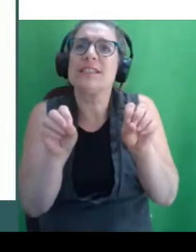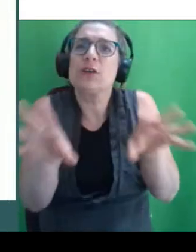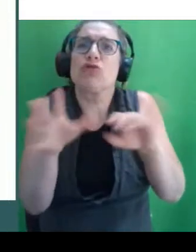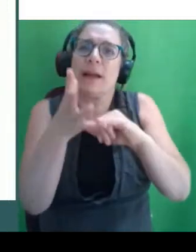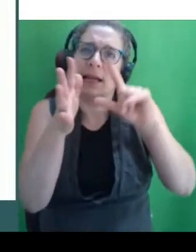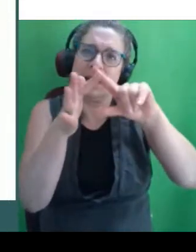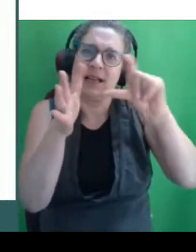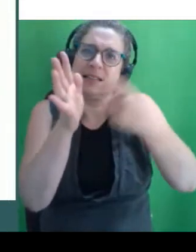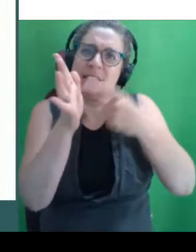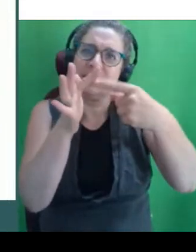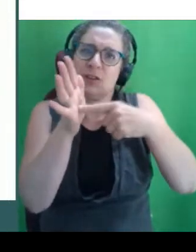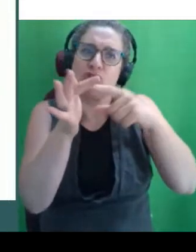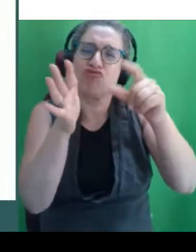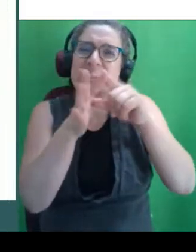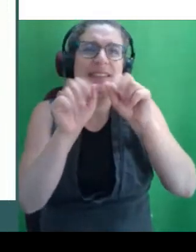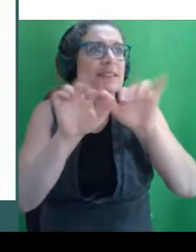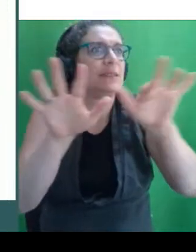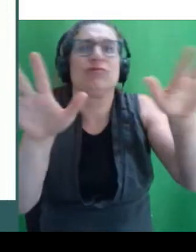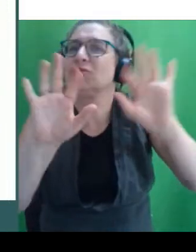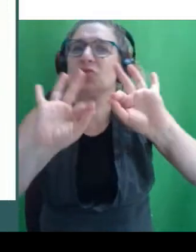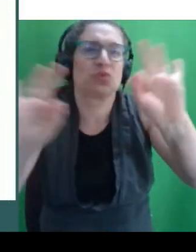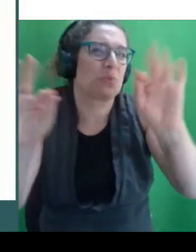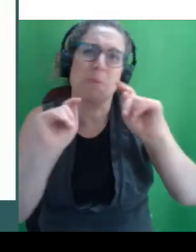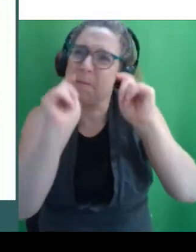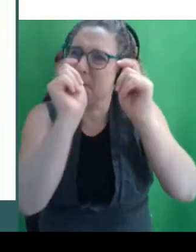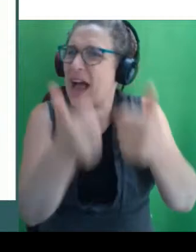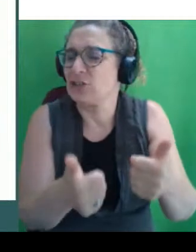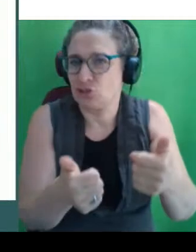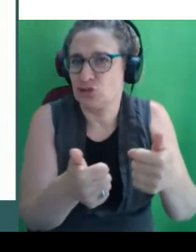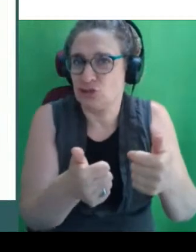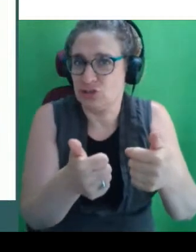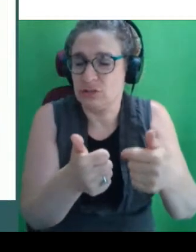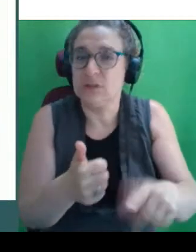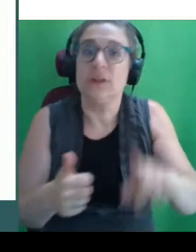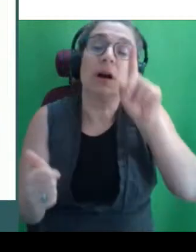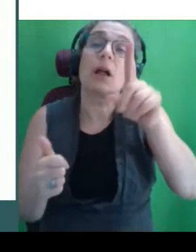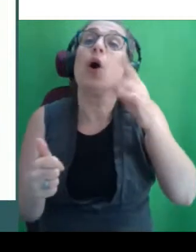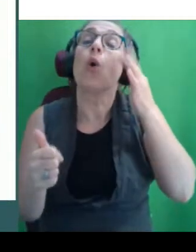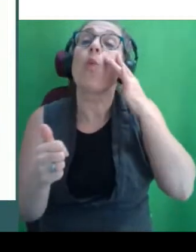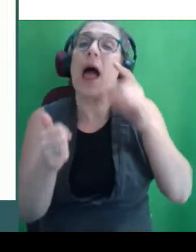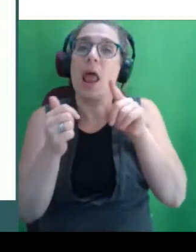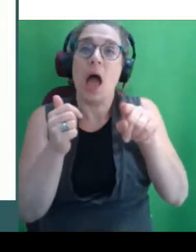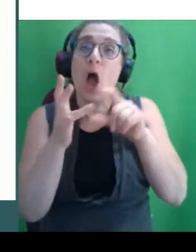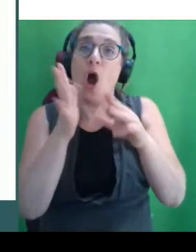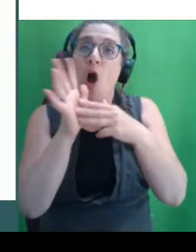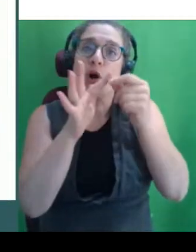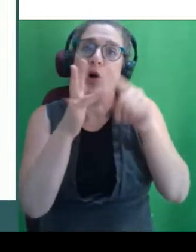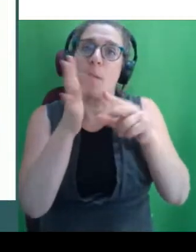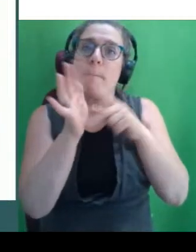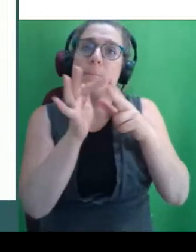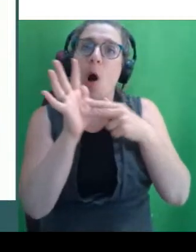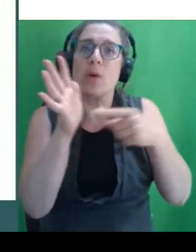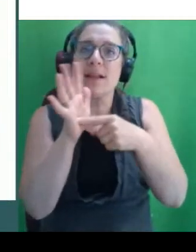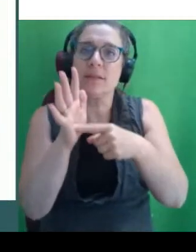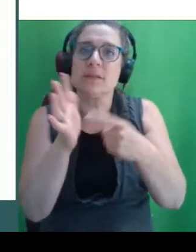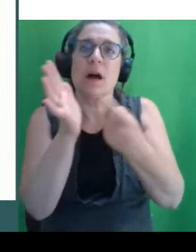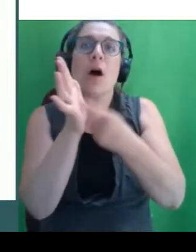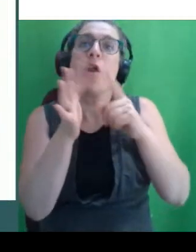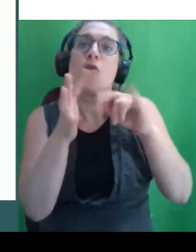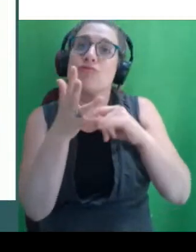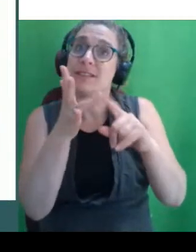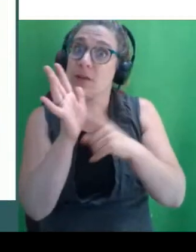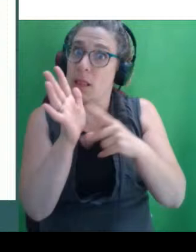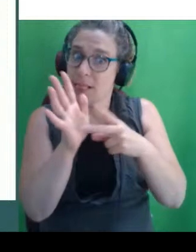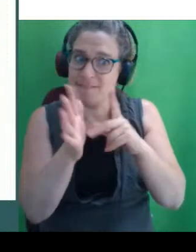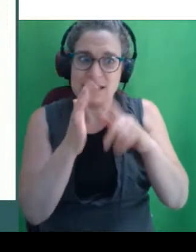those so much. But when we do component resolved testings, we can break all those proteins down and look at